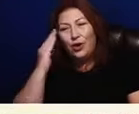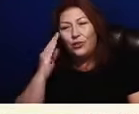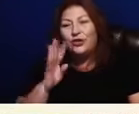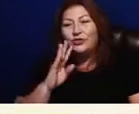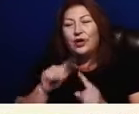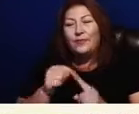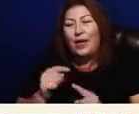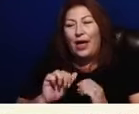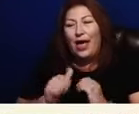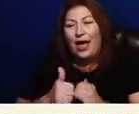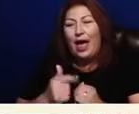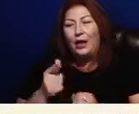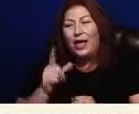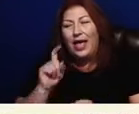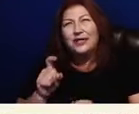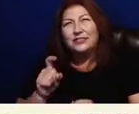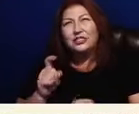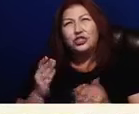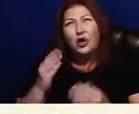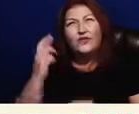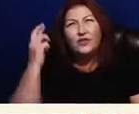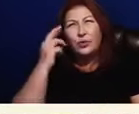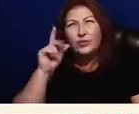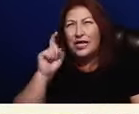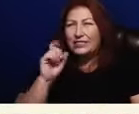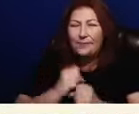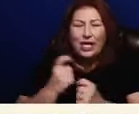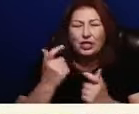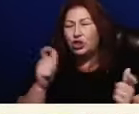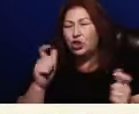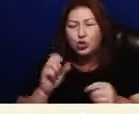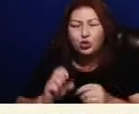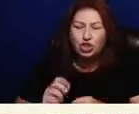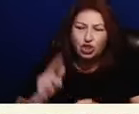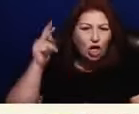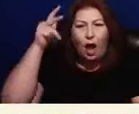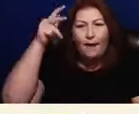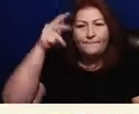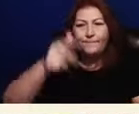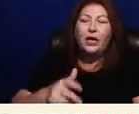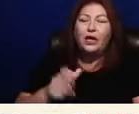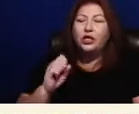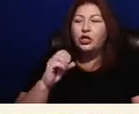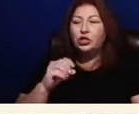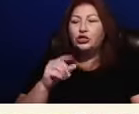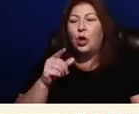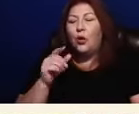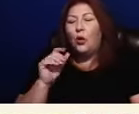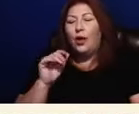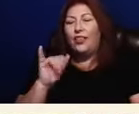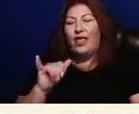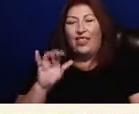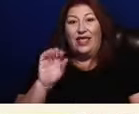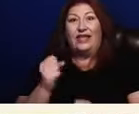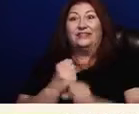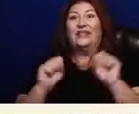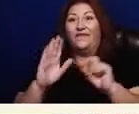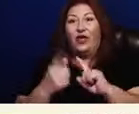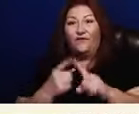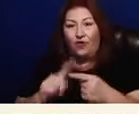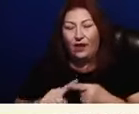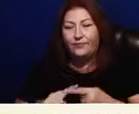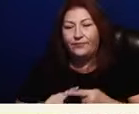got to serve this purpose, he's got to make this huge jump, so that they can save their friend, right? And